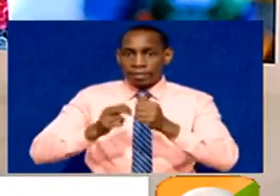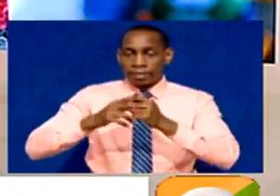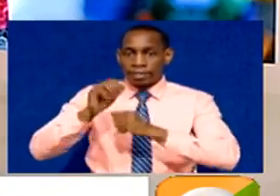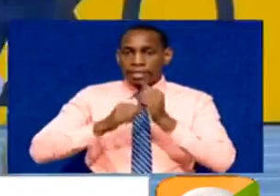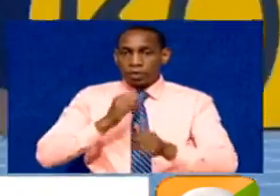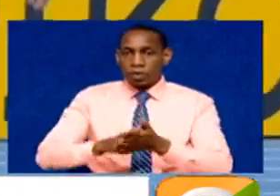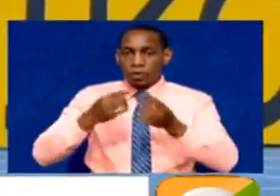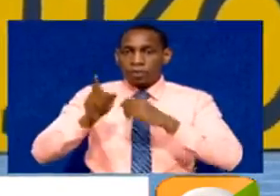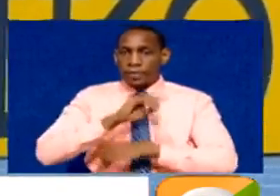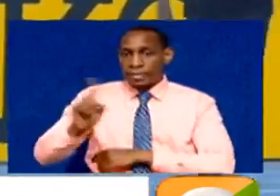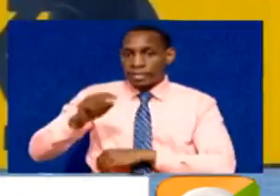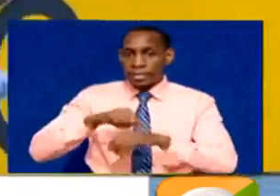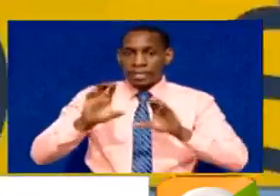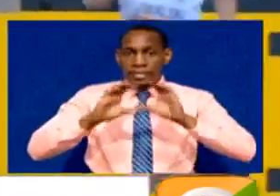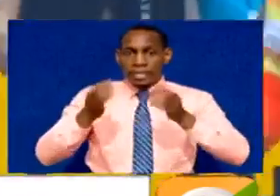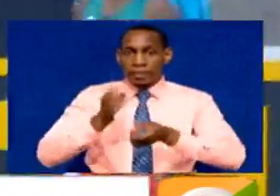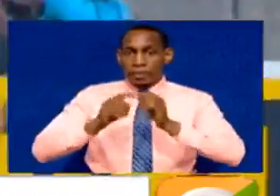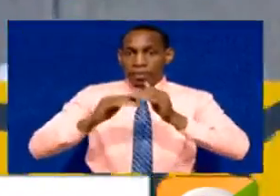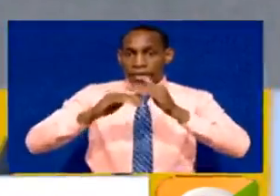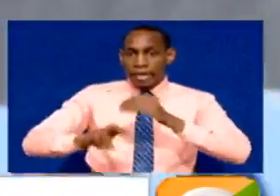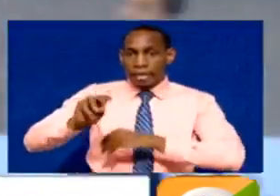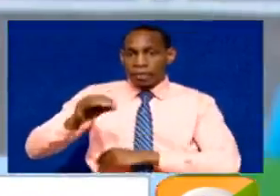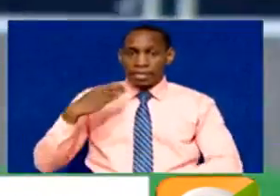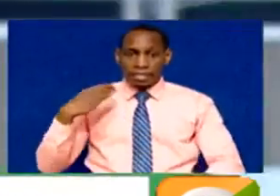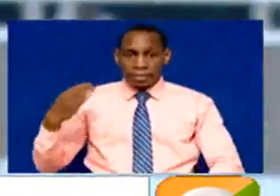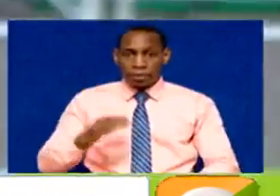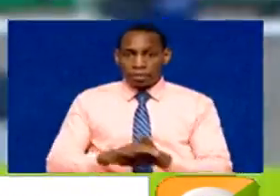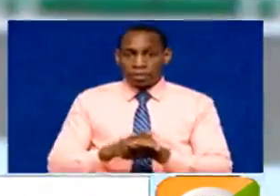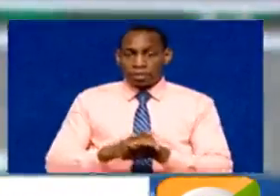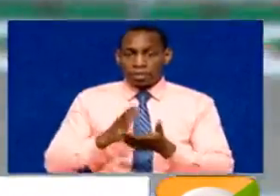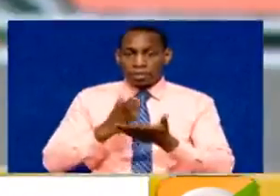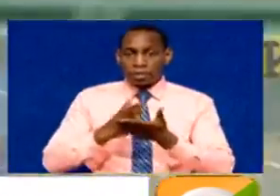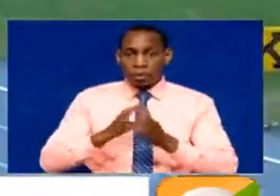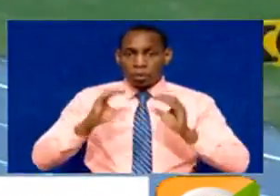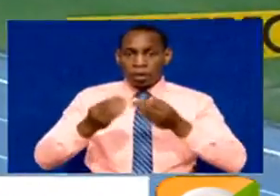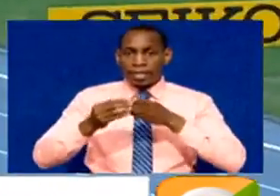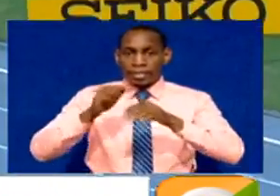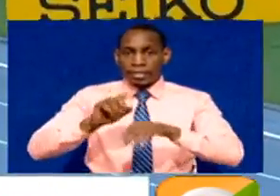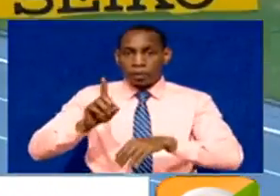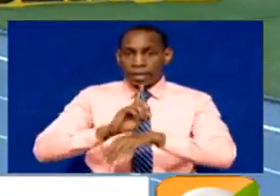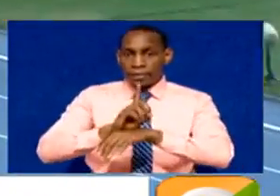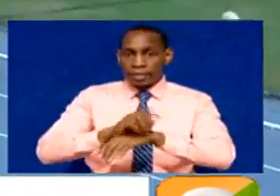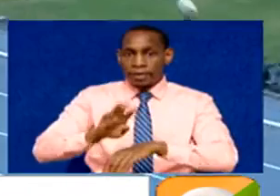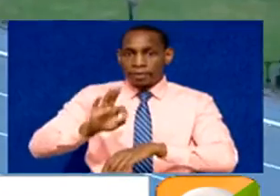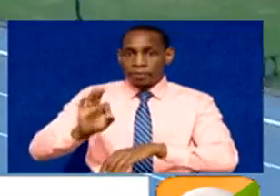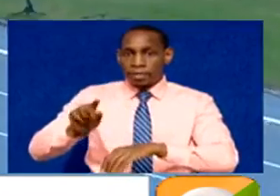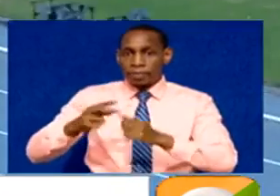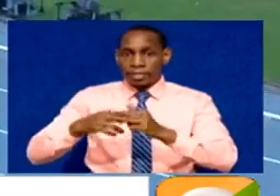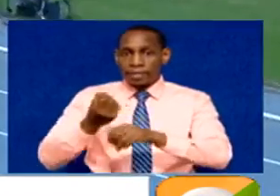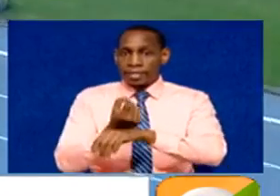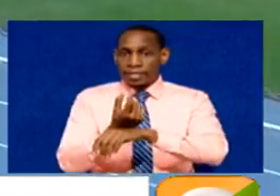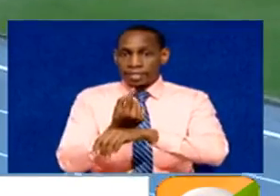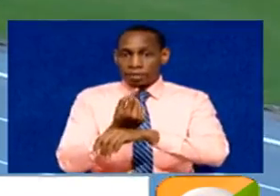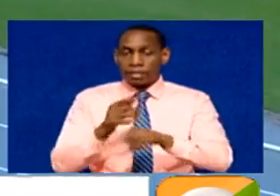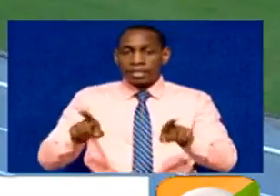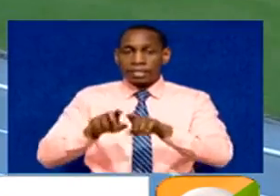17-year-old who won the title in Nairobi during the World Athletics Under 20 Championships set a world leading time of 1 minute 43.76